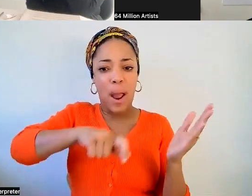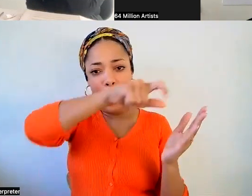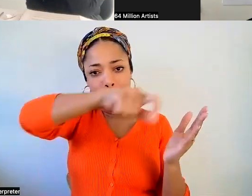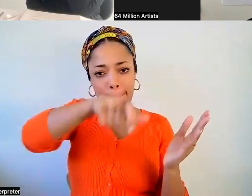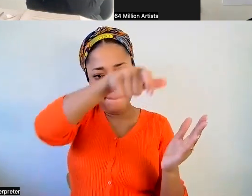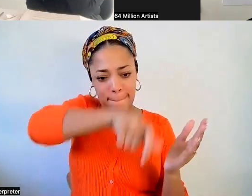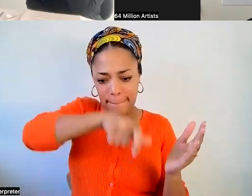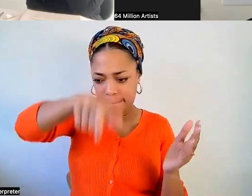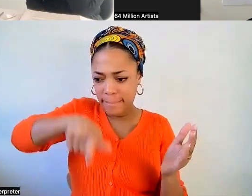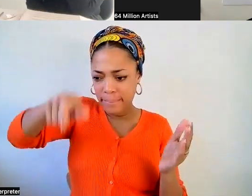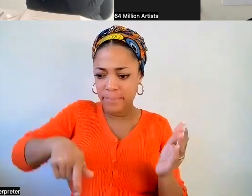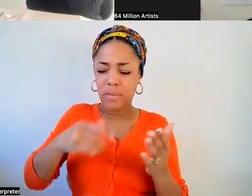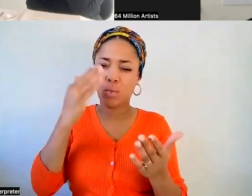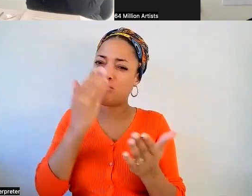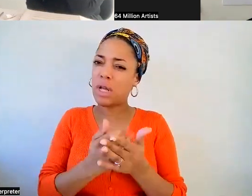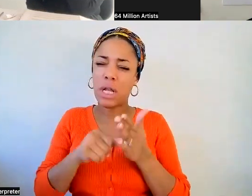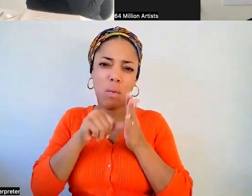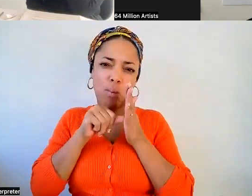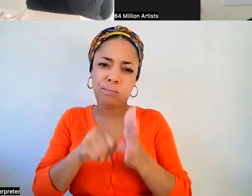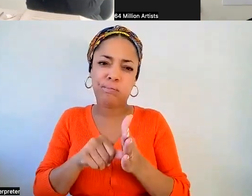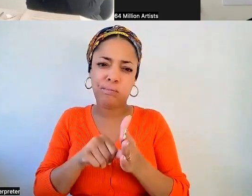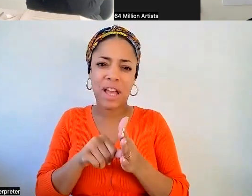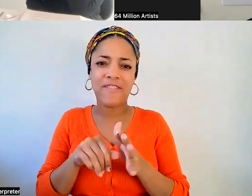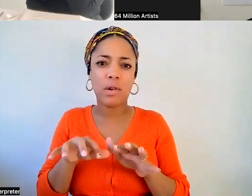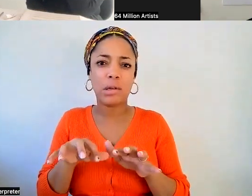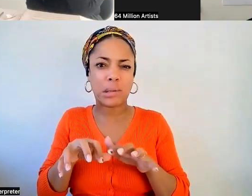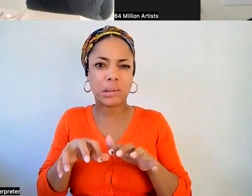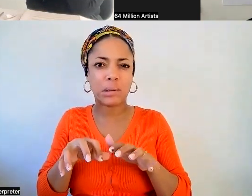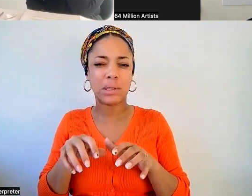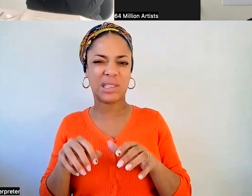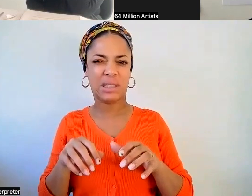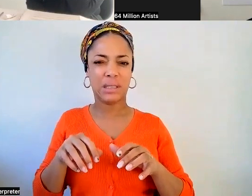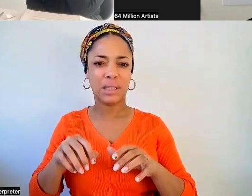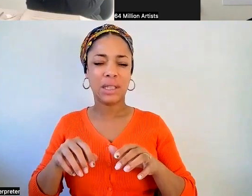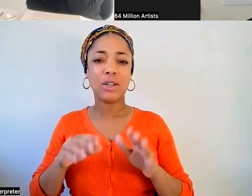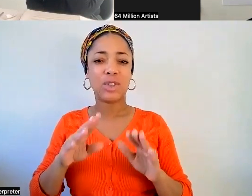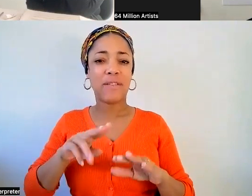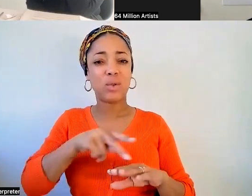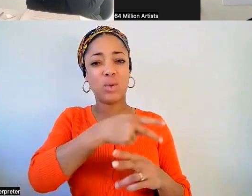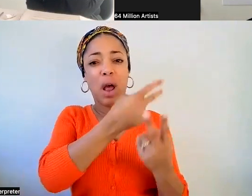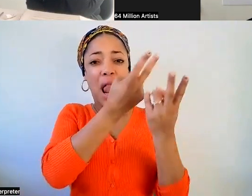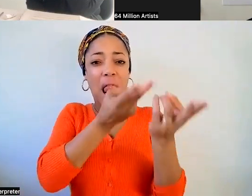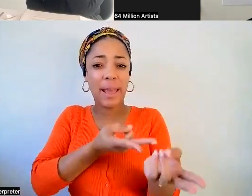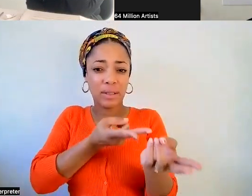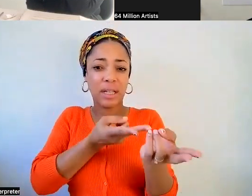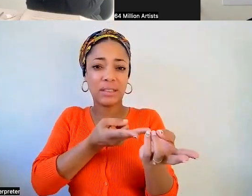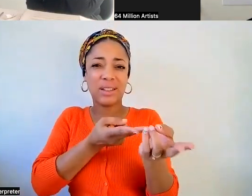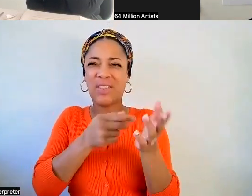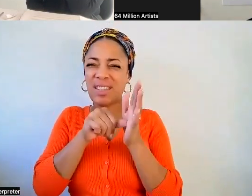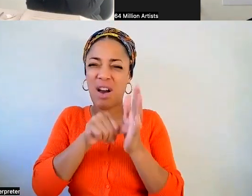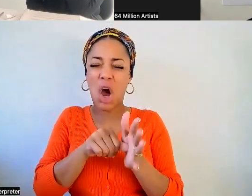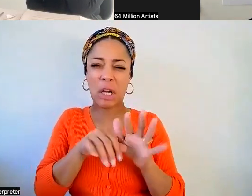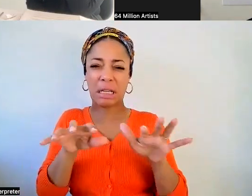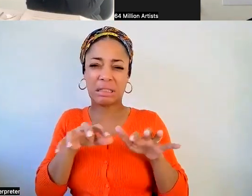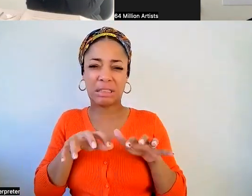really hard and kind of gritty, okay? And you just lay on it, on this hard, gritty thing, and you know what they gave you